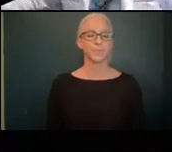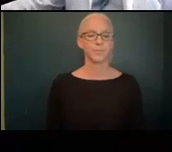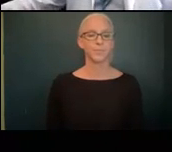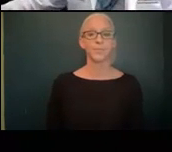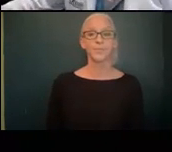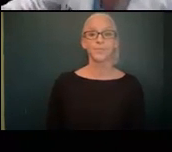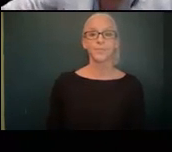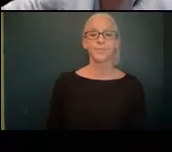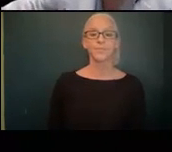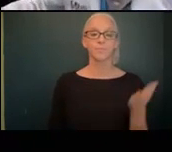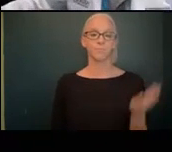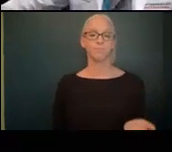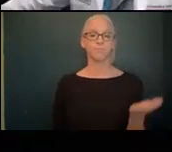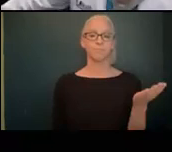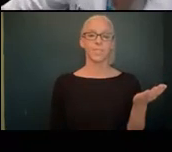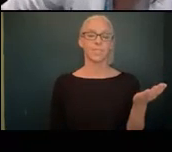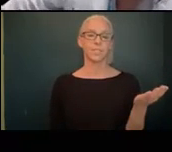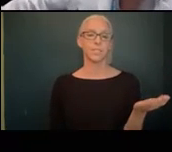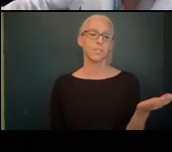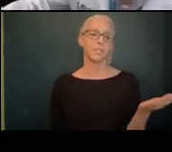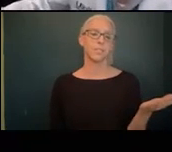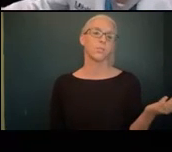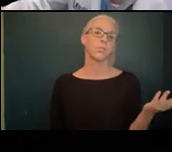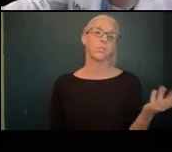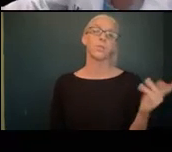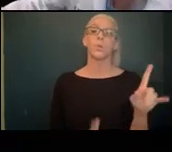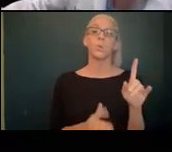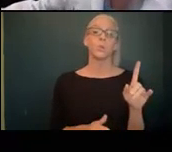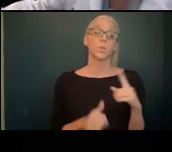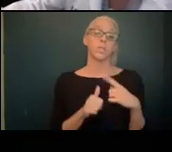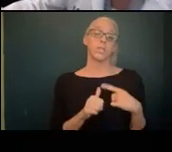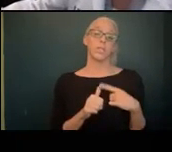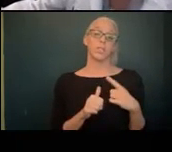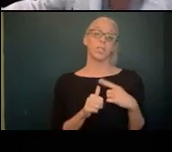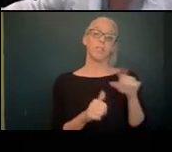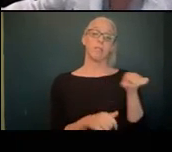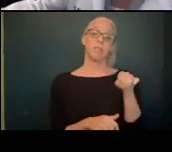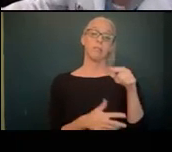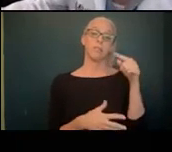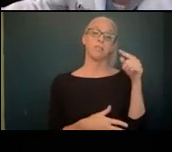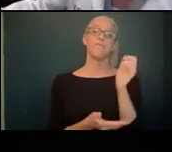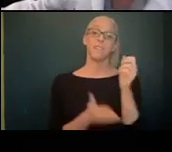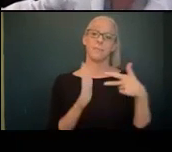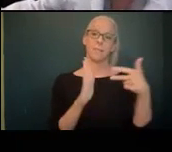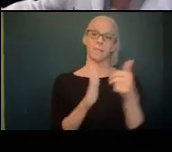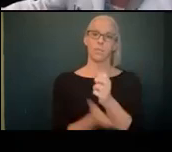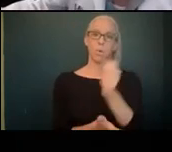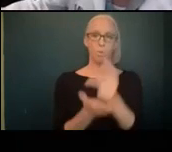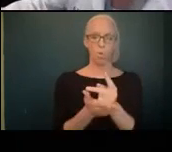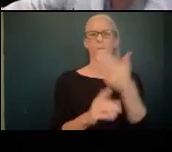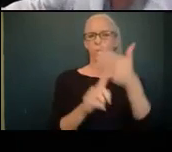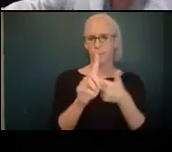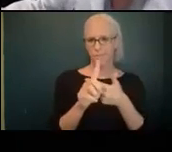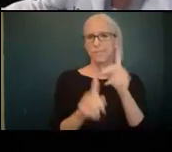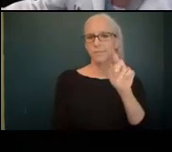Okay, so this is, we initially, these vaccines got approved with 3 months worth of data on the emergency use